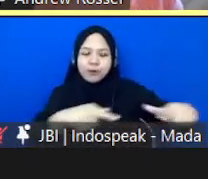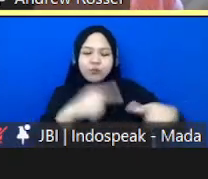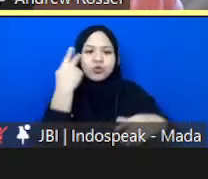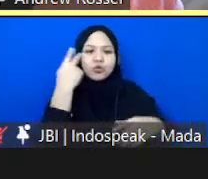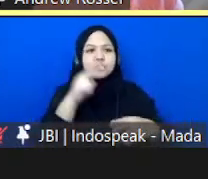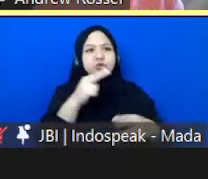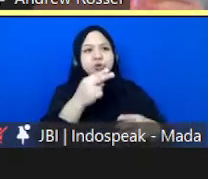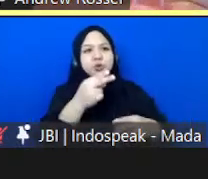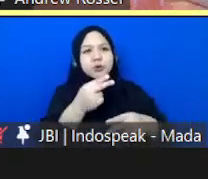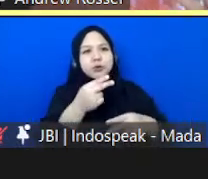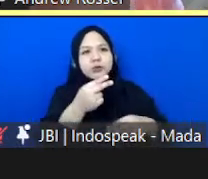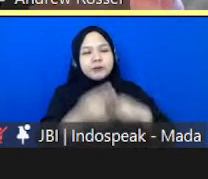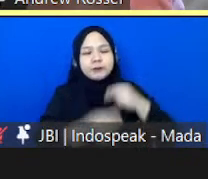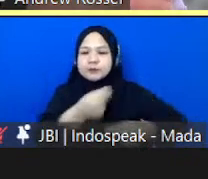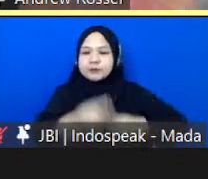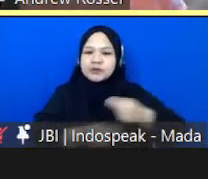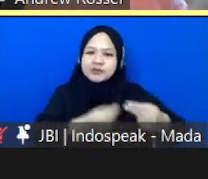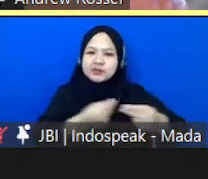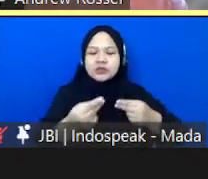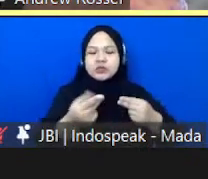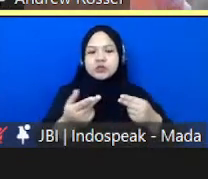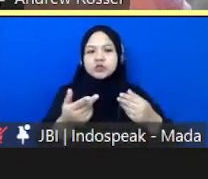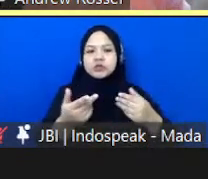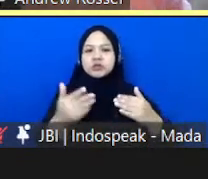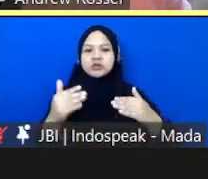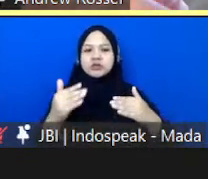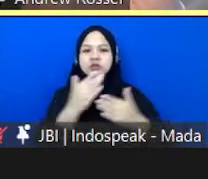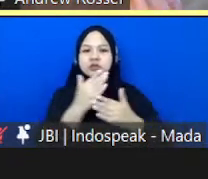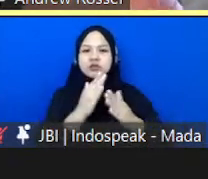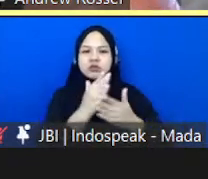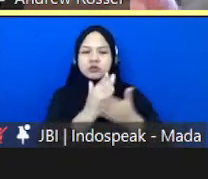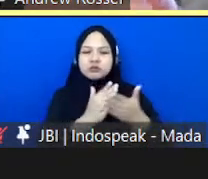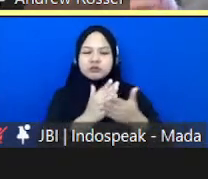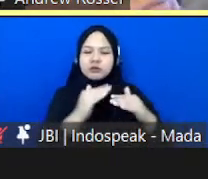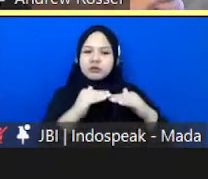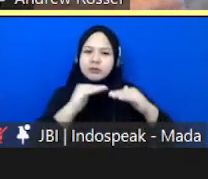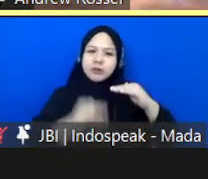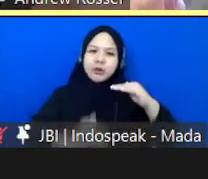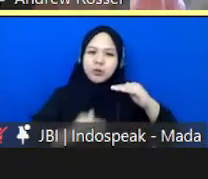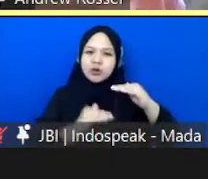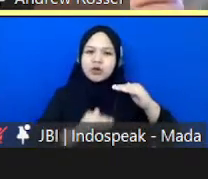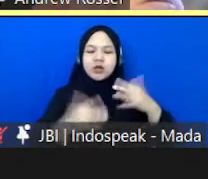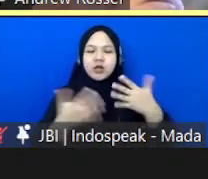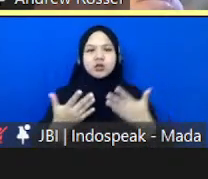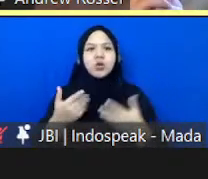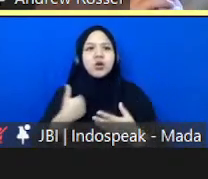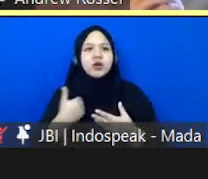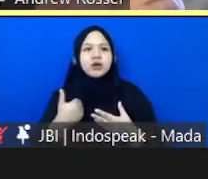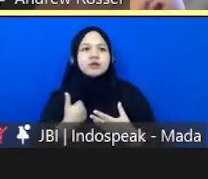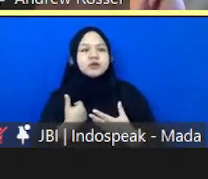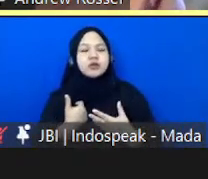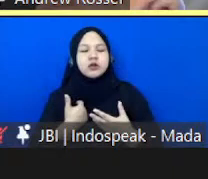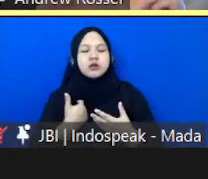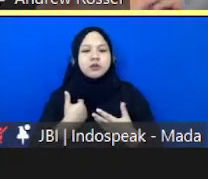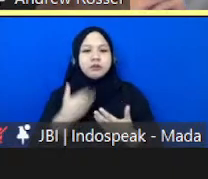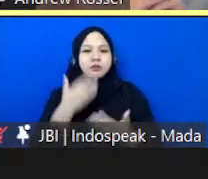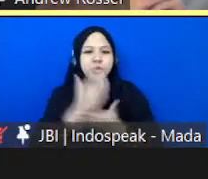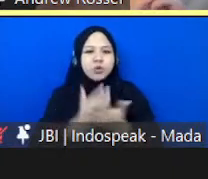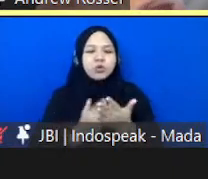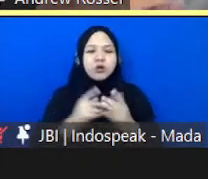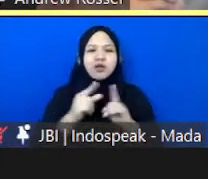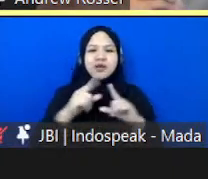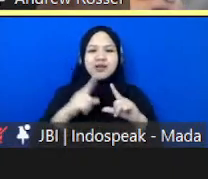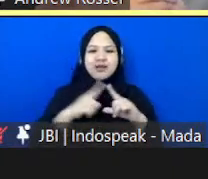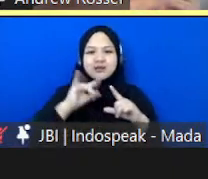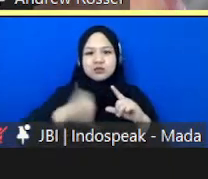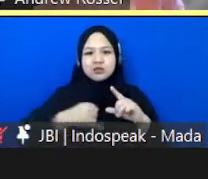class. It entailed the imposition of new costs, new taxes, new charges on the business